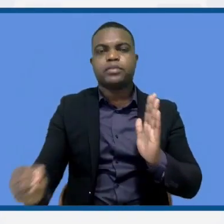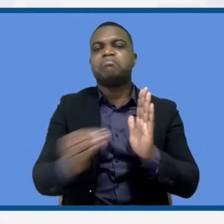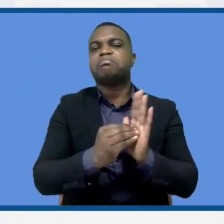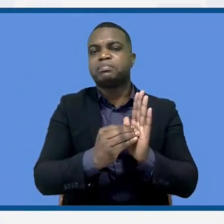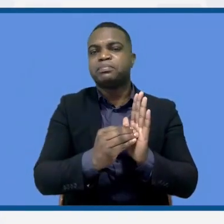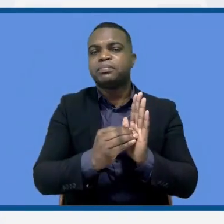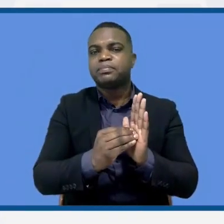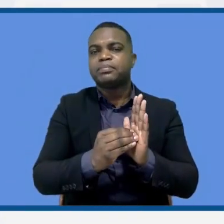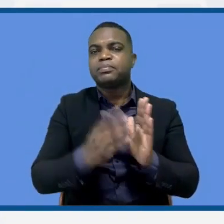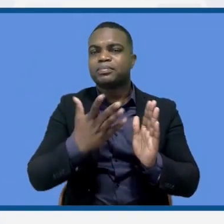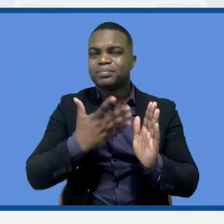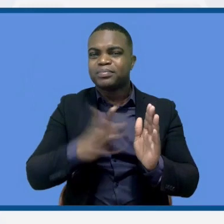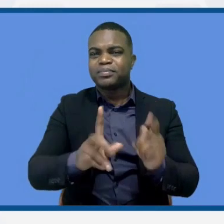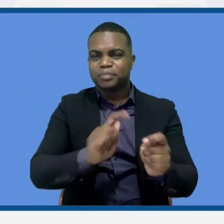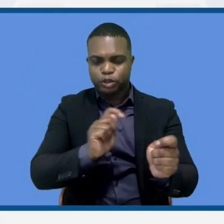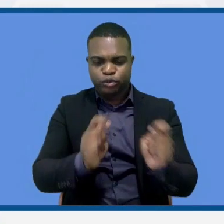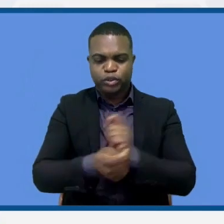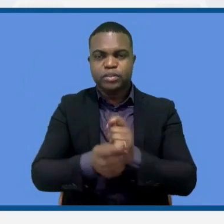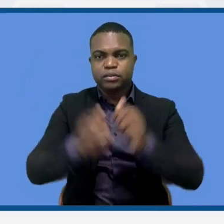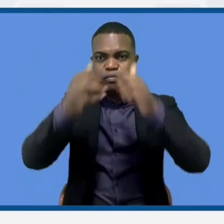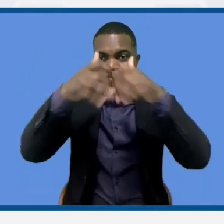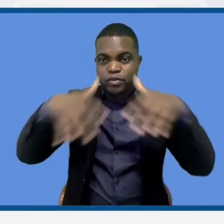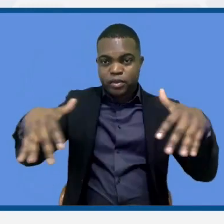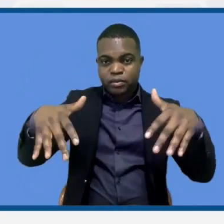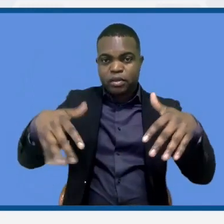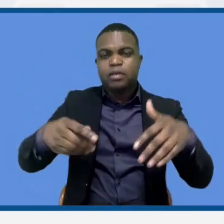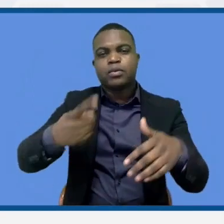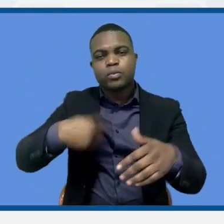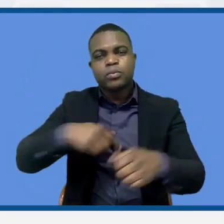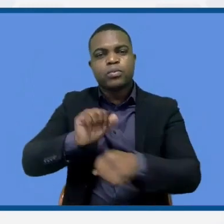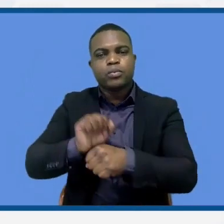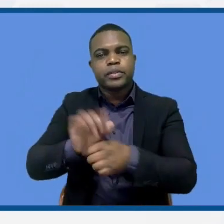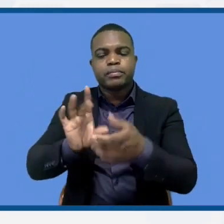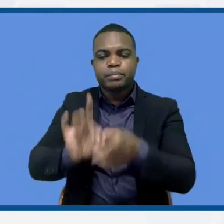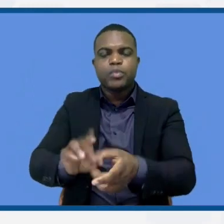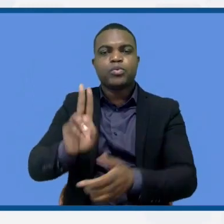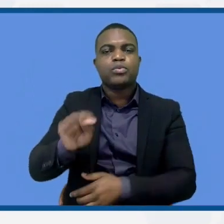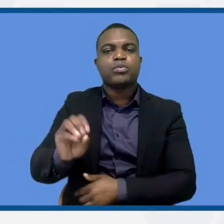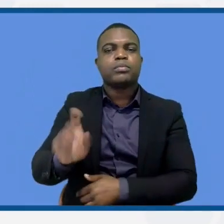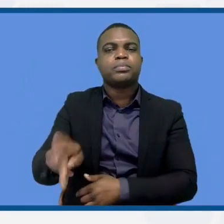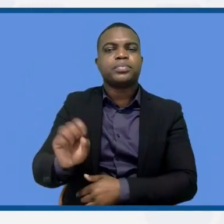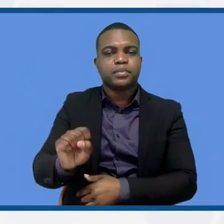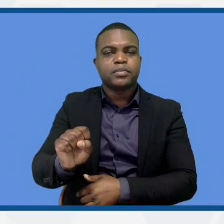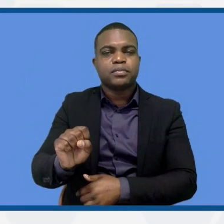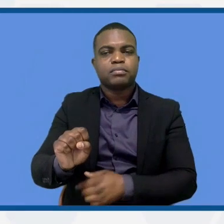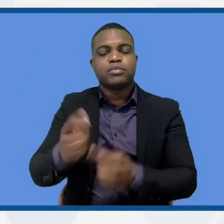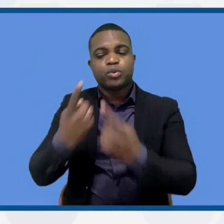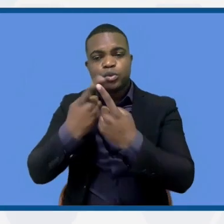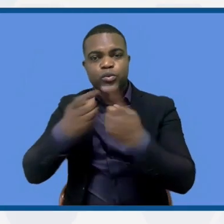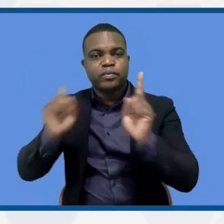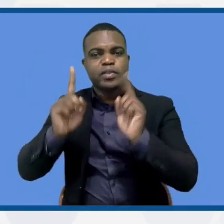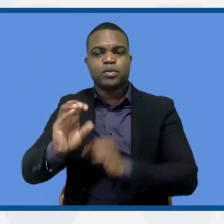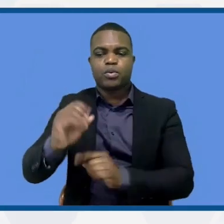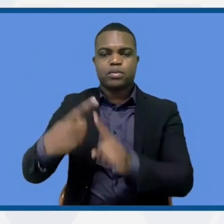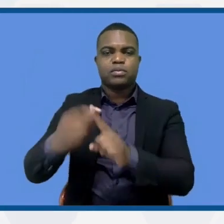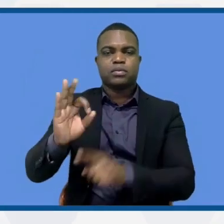that 79% of emissions, of greenhouse emissions, come from